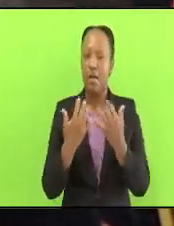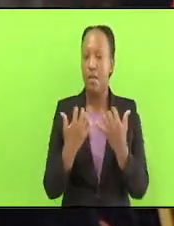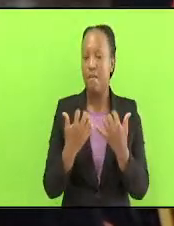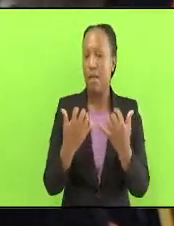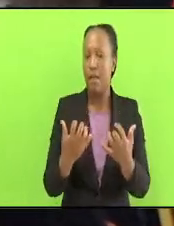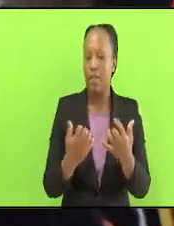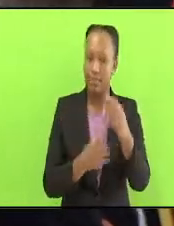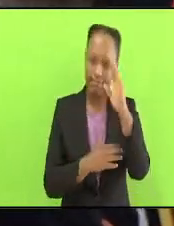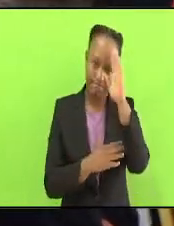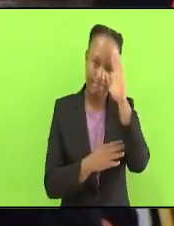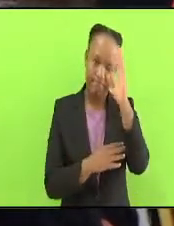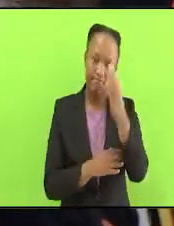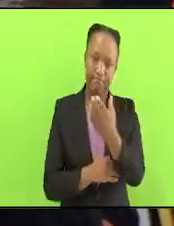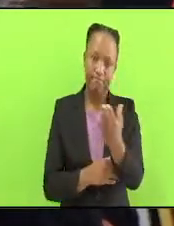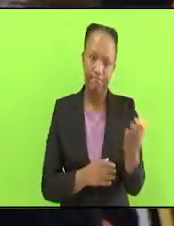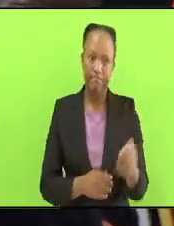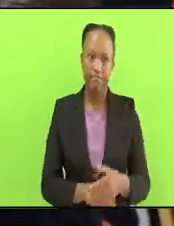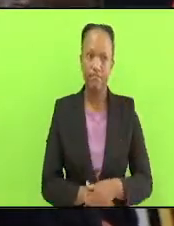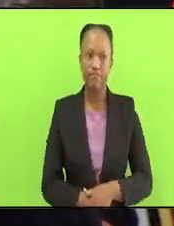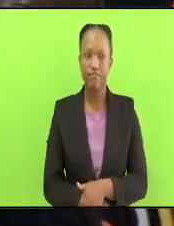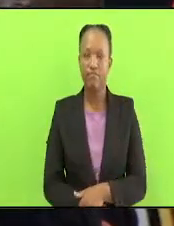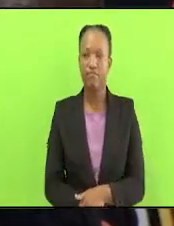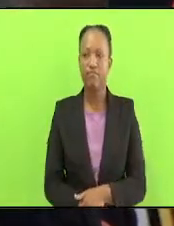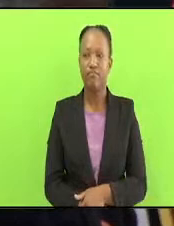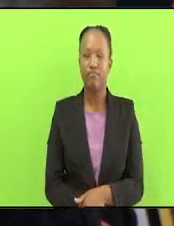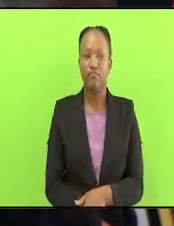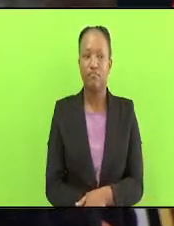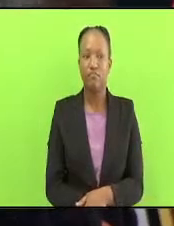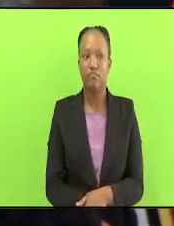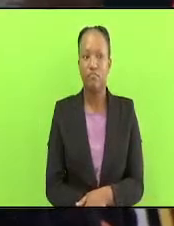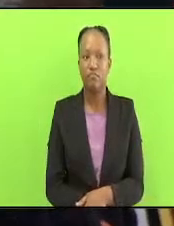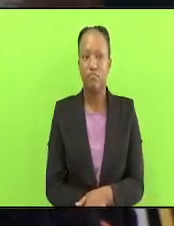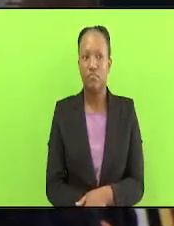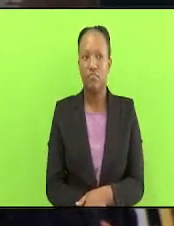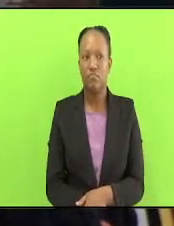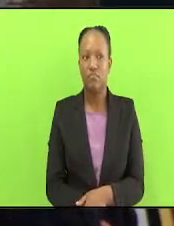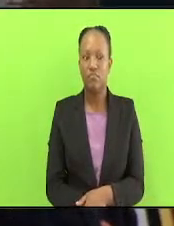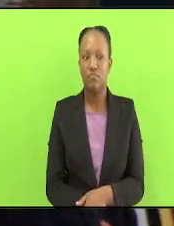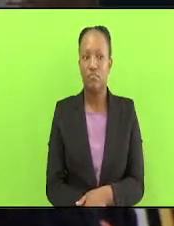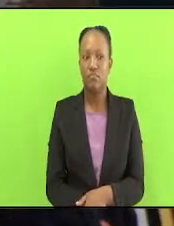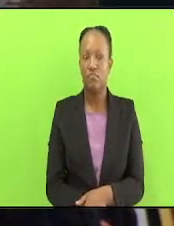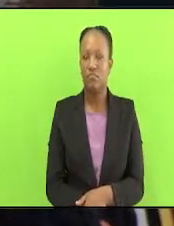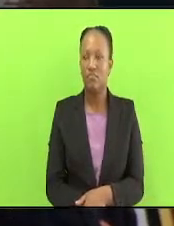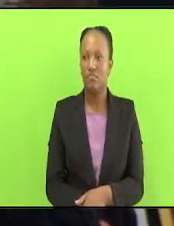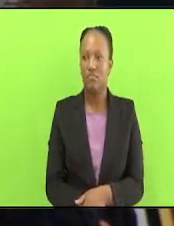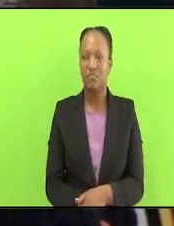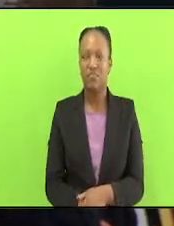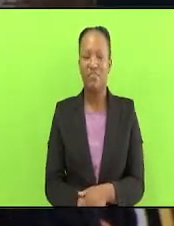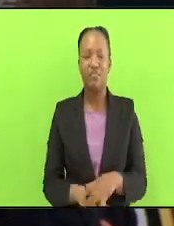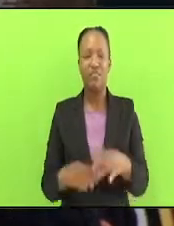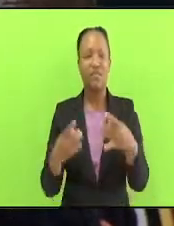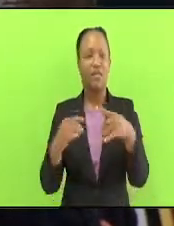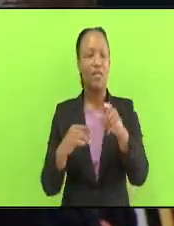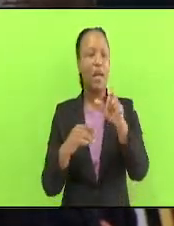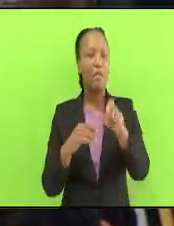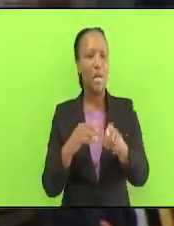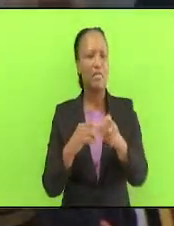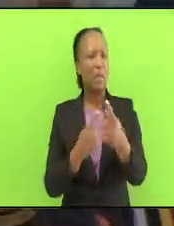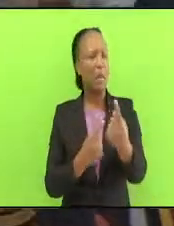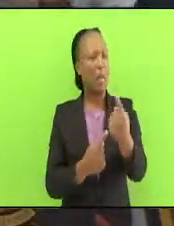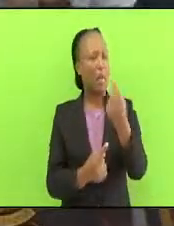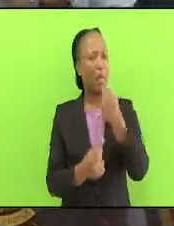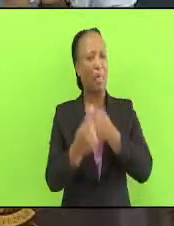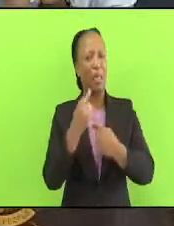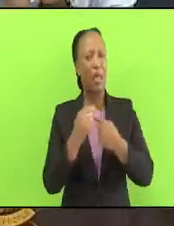greetings. le a motshwara marapo a ntse a nkeneletse a mfotlha mona ke kene ka